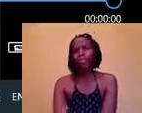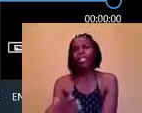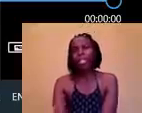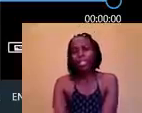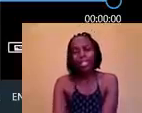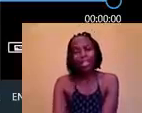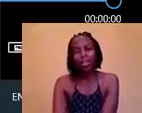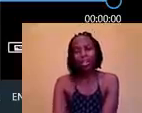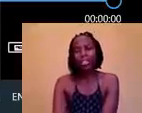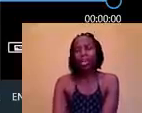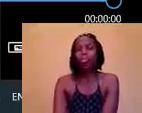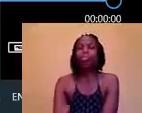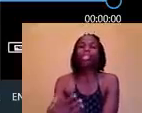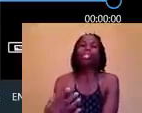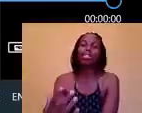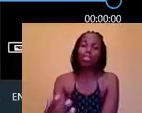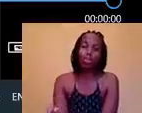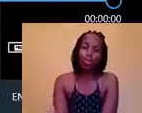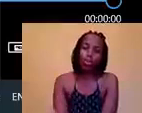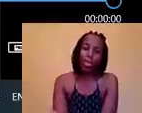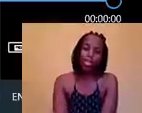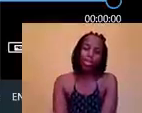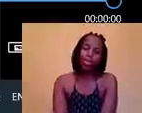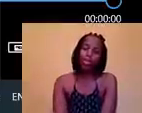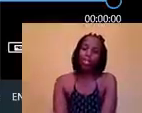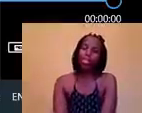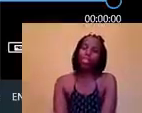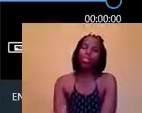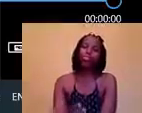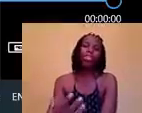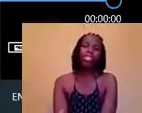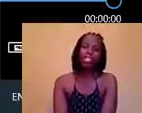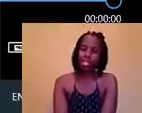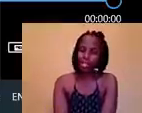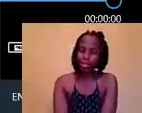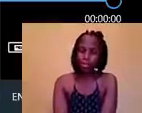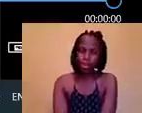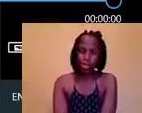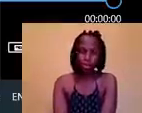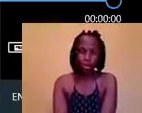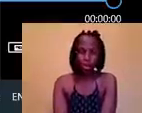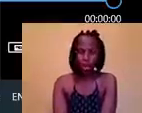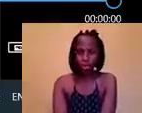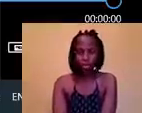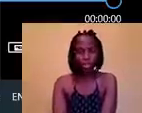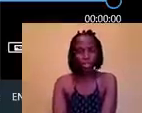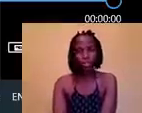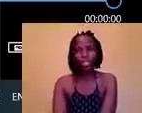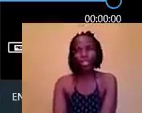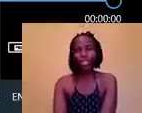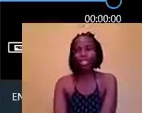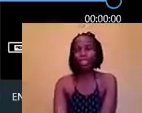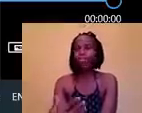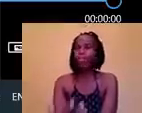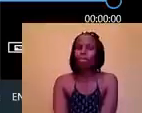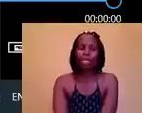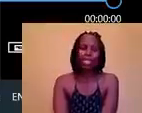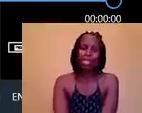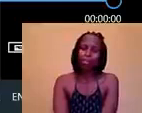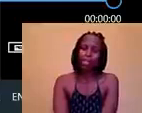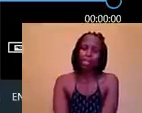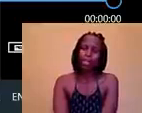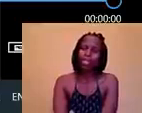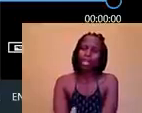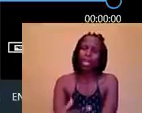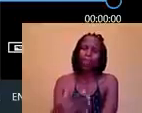time. Yes, it's a lockdown, but your schoolwork needs to continue. Please still put in more effort in your studies.